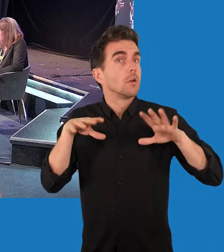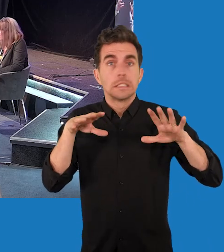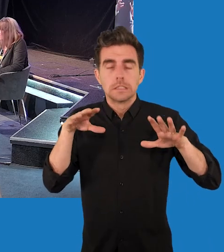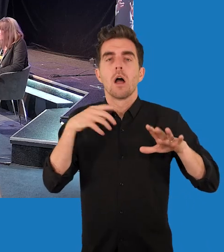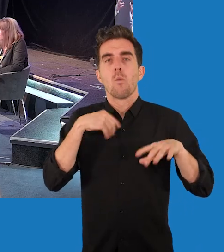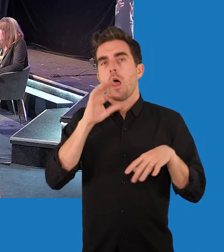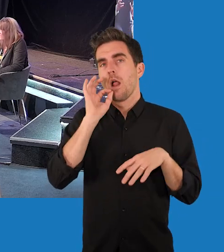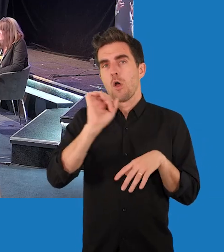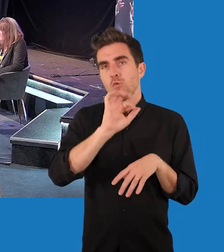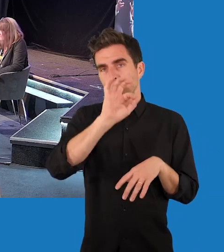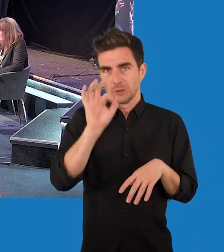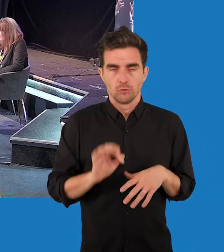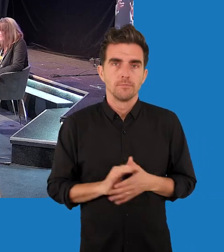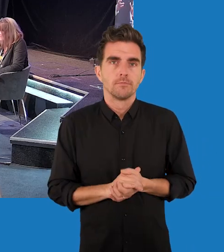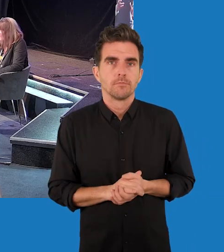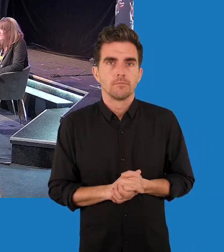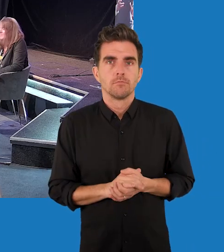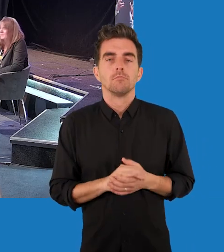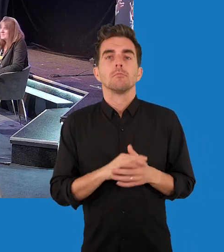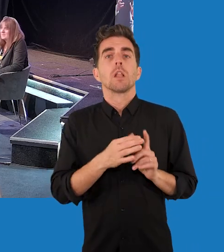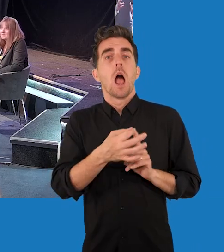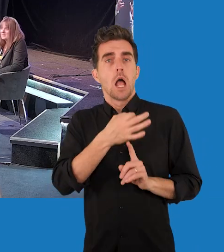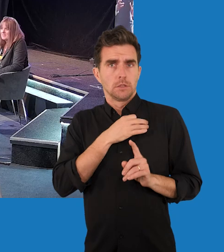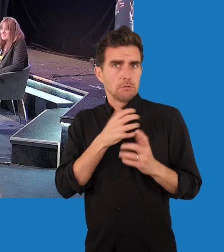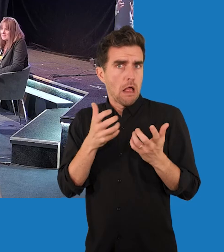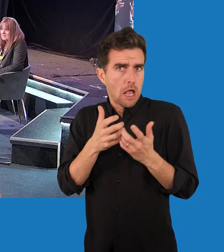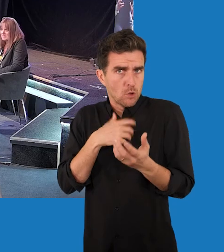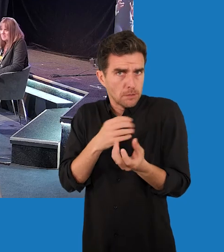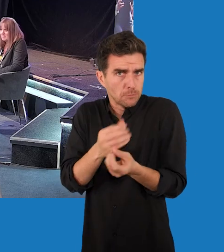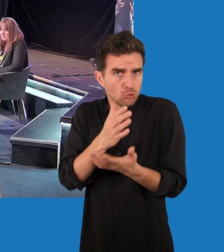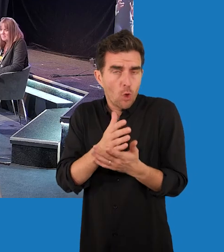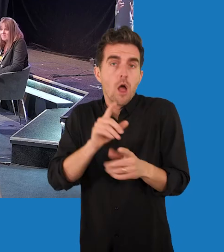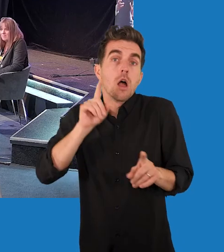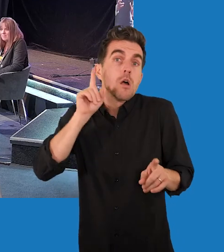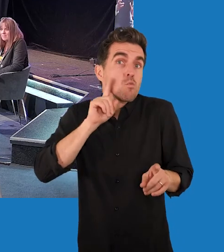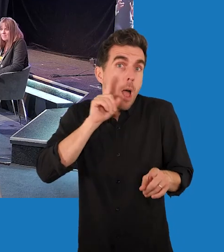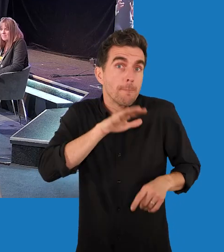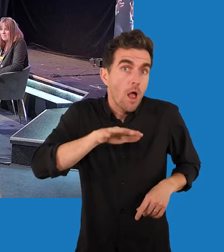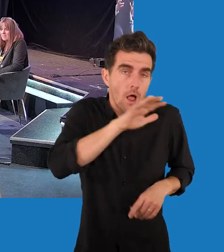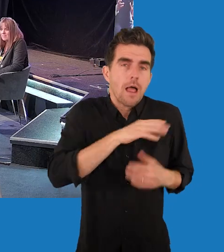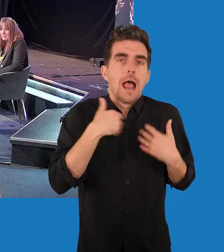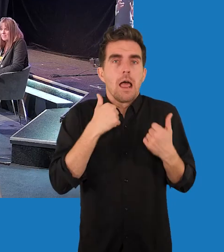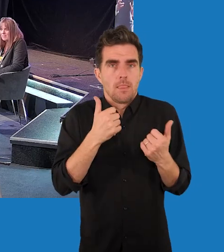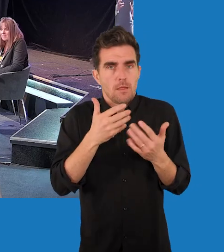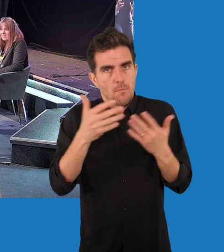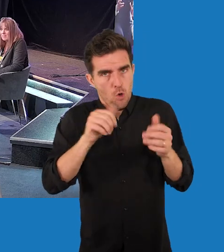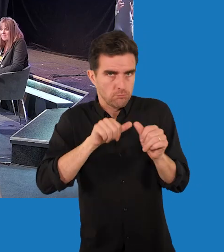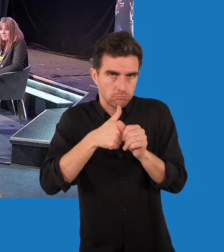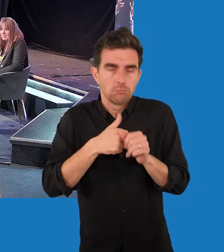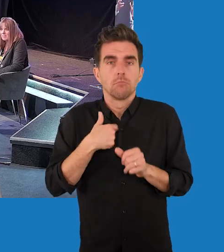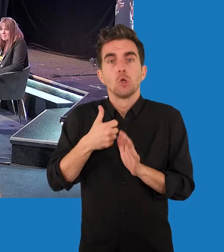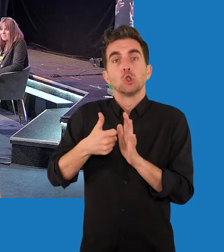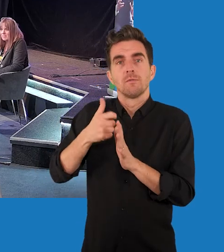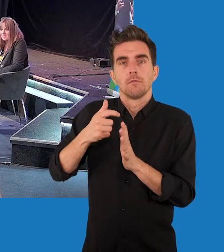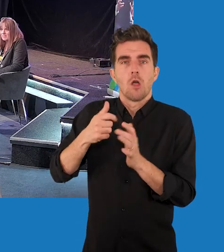In which case I will summarise her question. She has asked about how we will give women's health greater prominence. Our